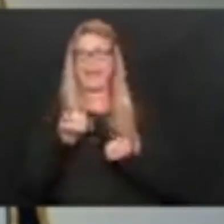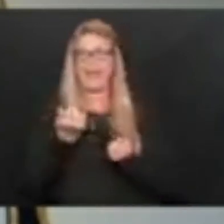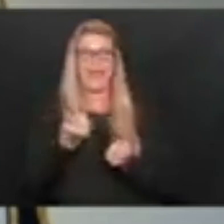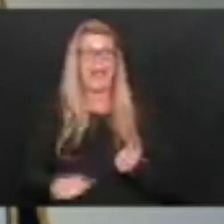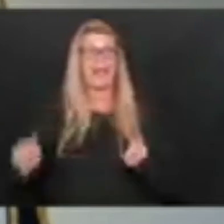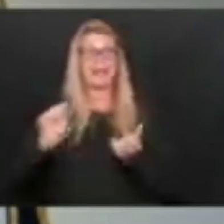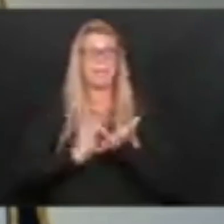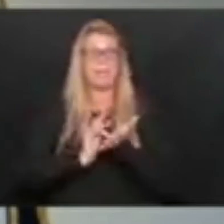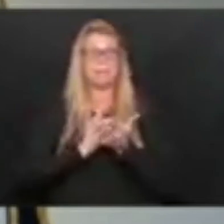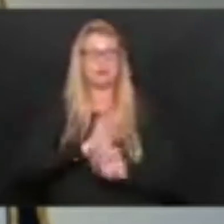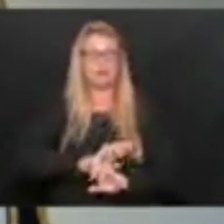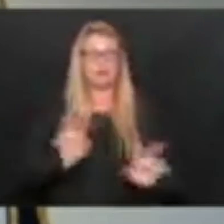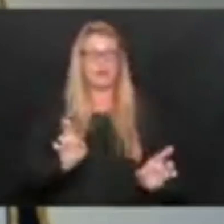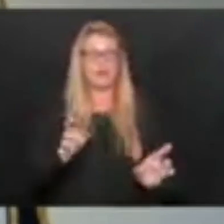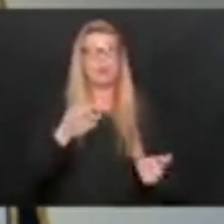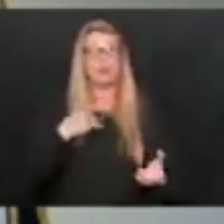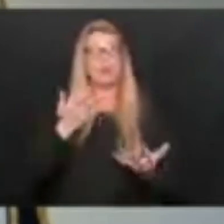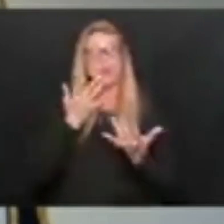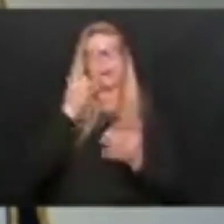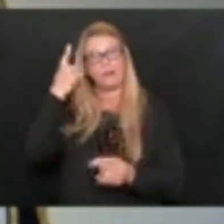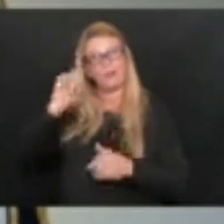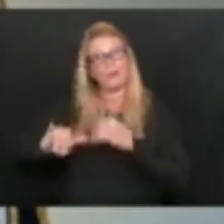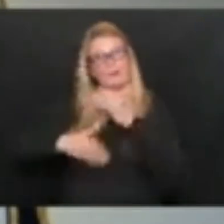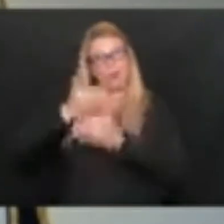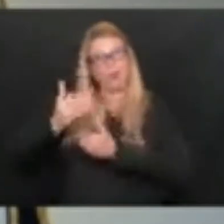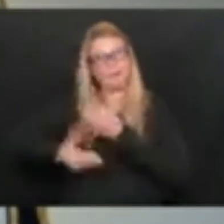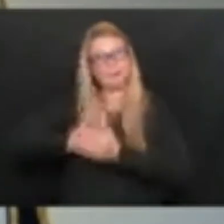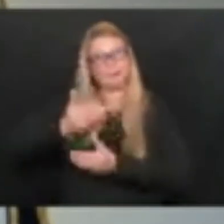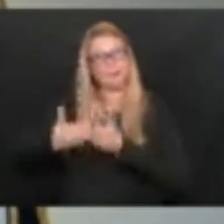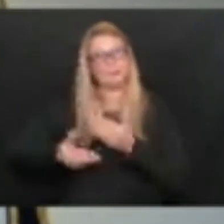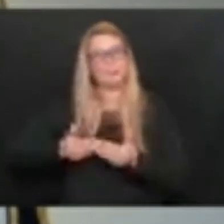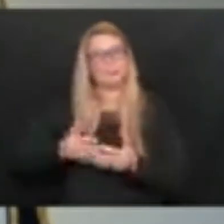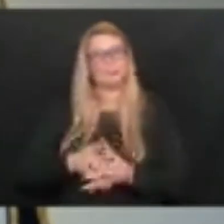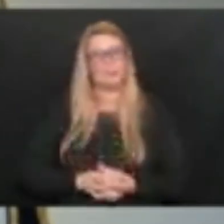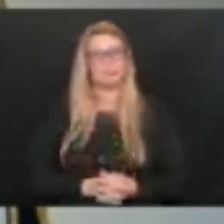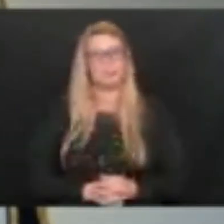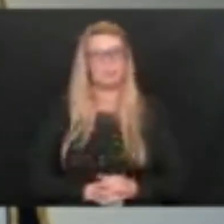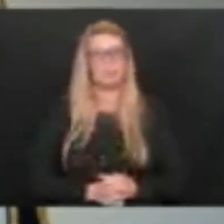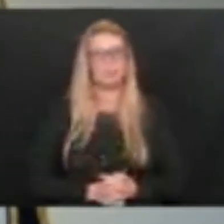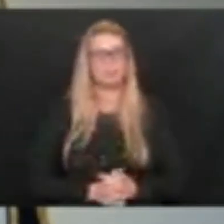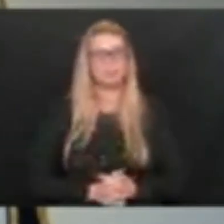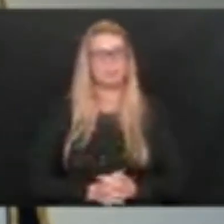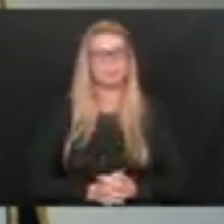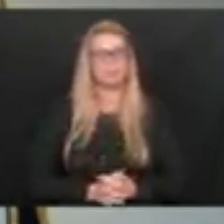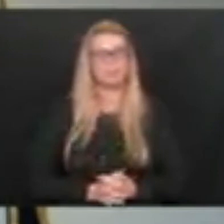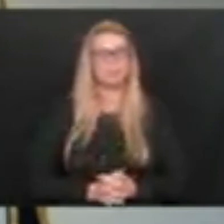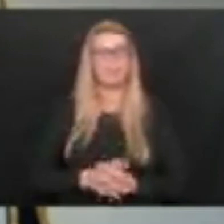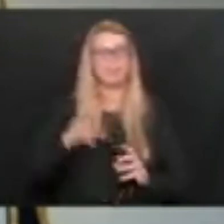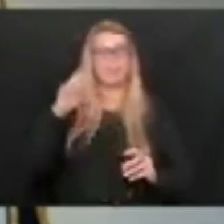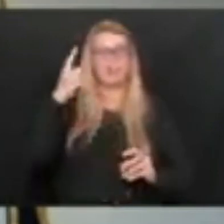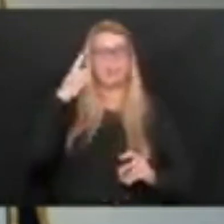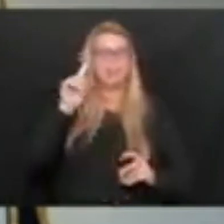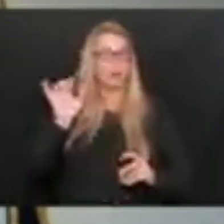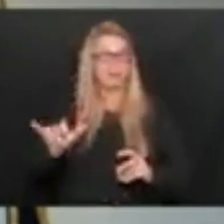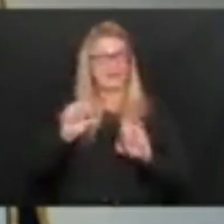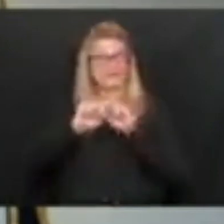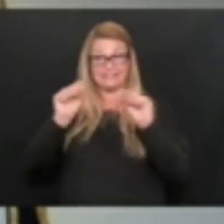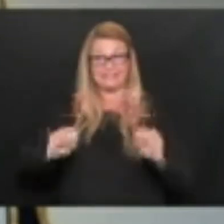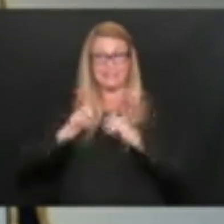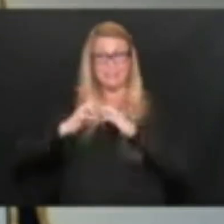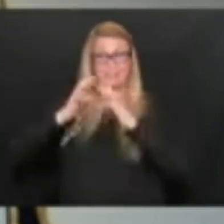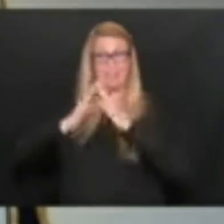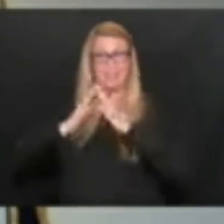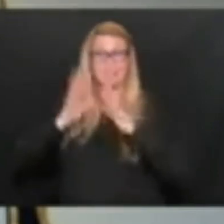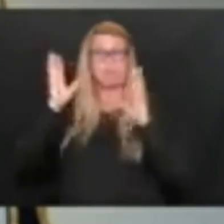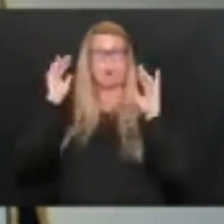waiting on the growers and the processors to finish building out the system. We're hoping that can happen